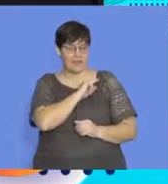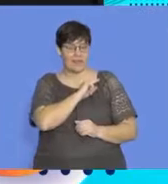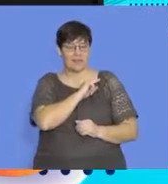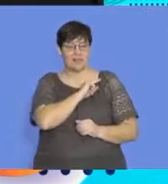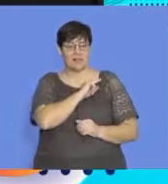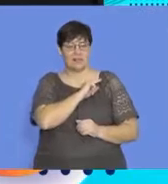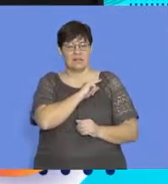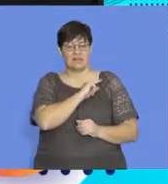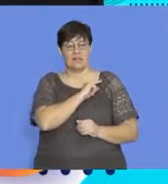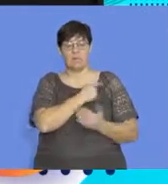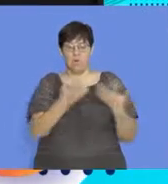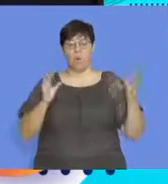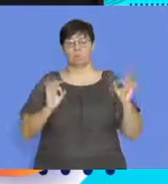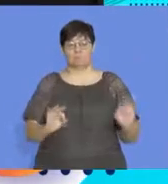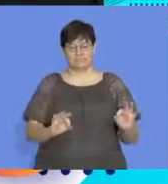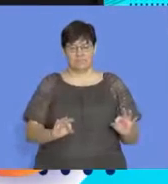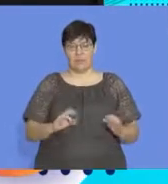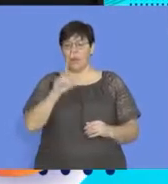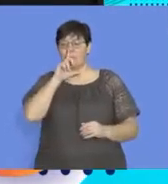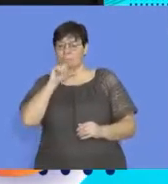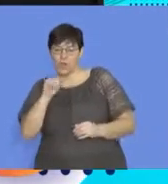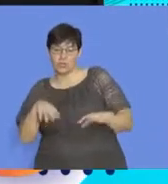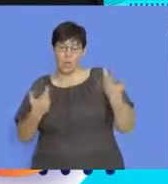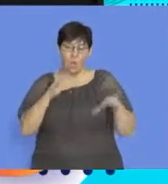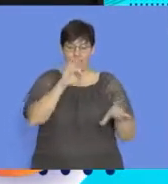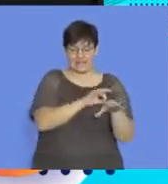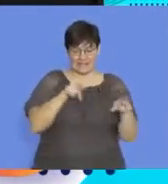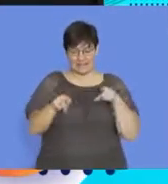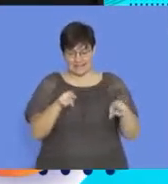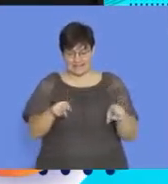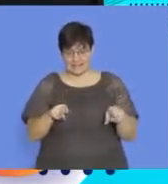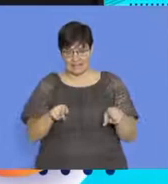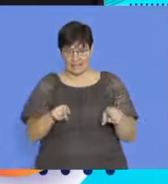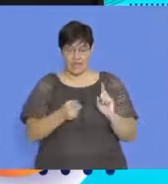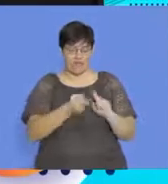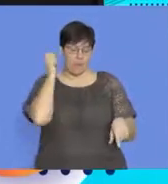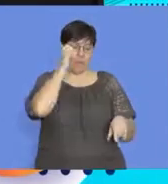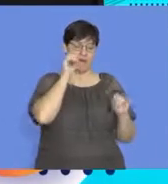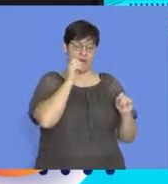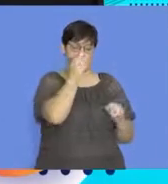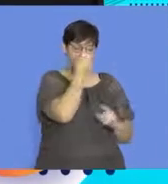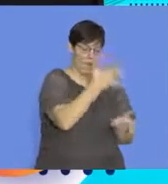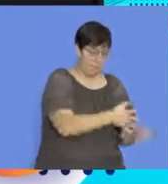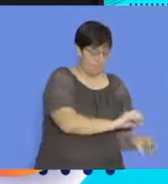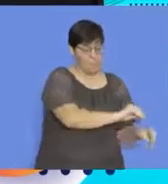far more efficient, because a bird or an insect is going to go from flower to flower.